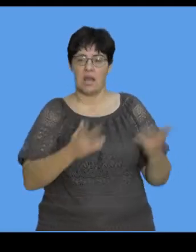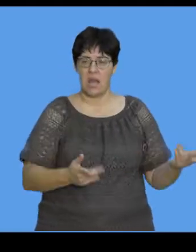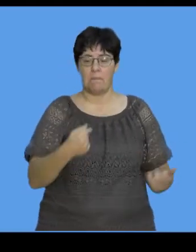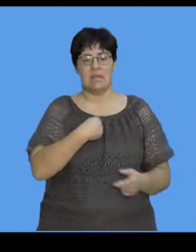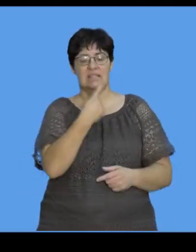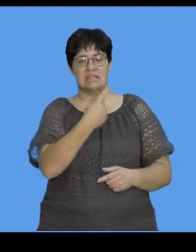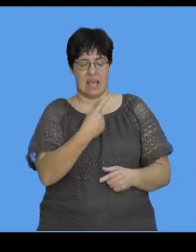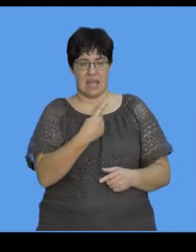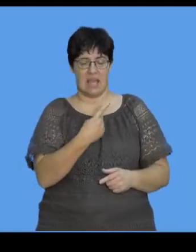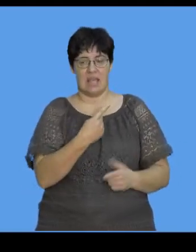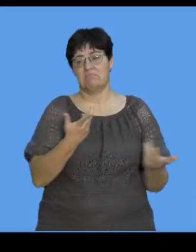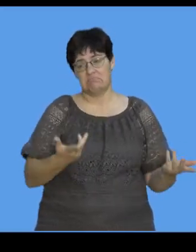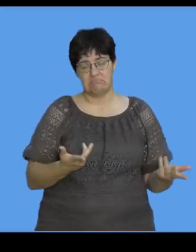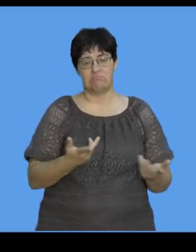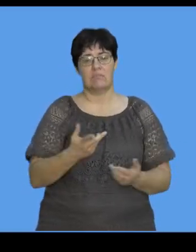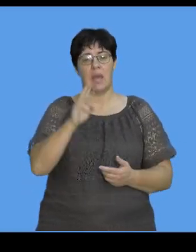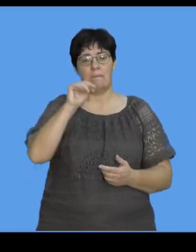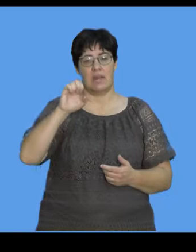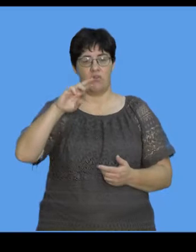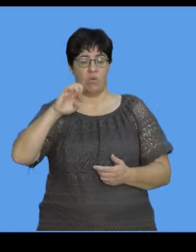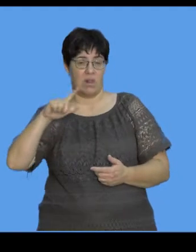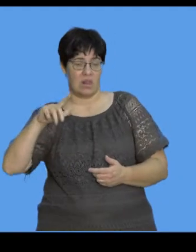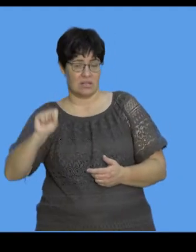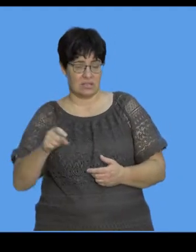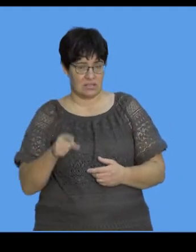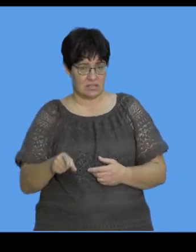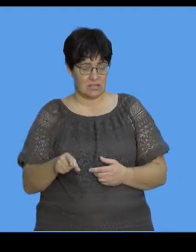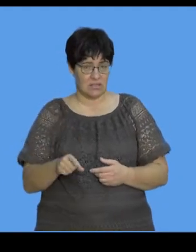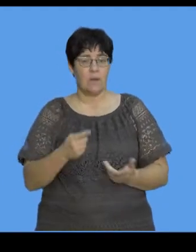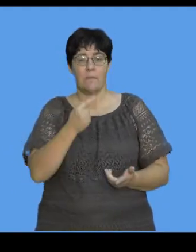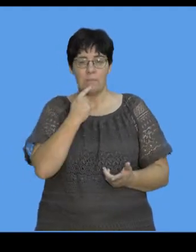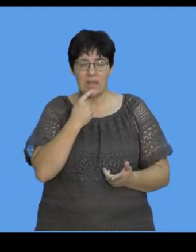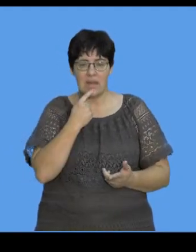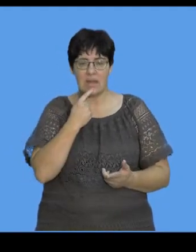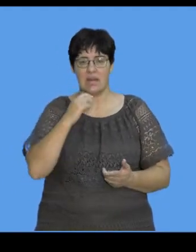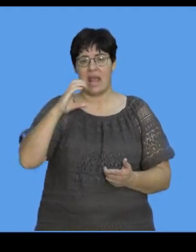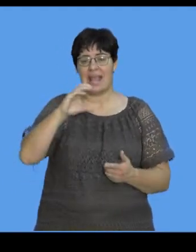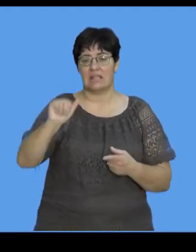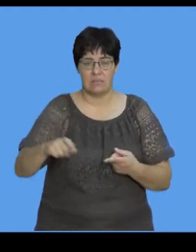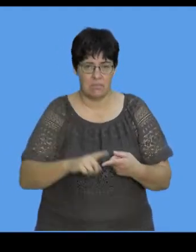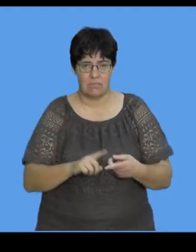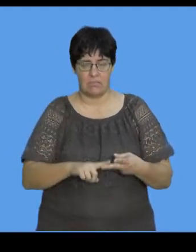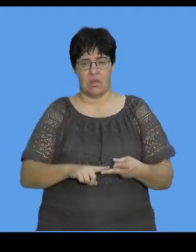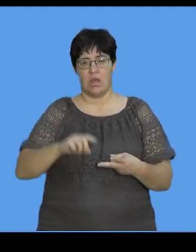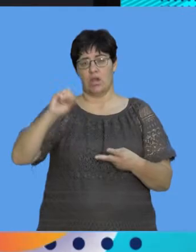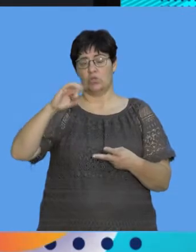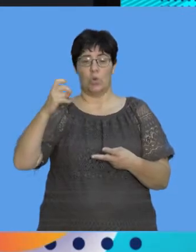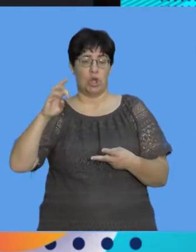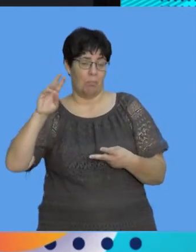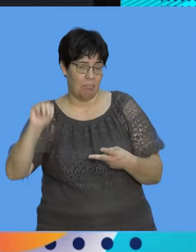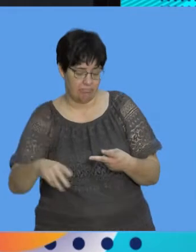say minerals, and when I say minerals, I say calcium, I say sodium, I